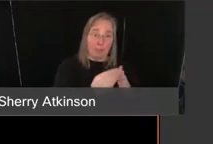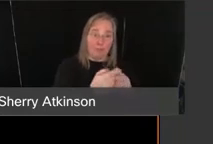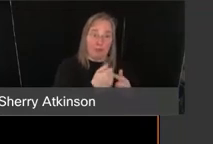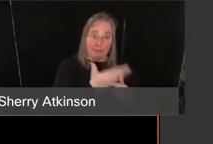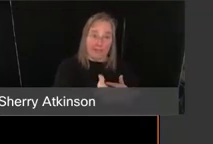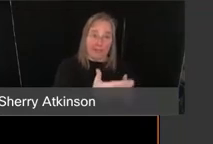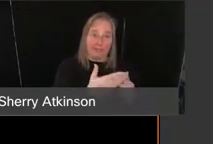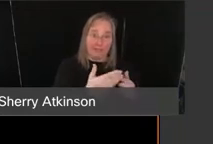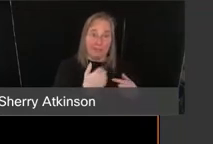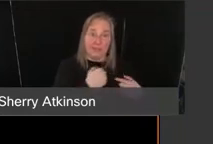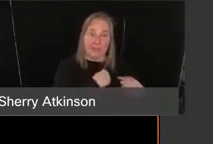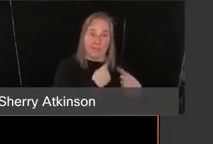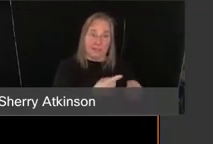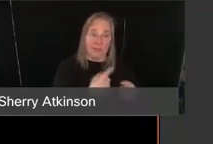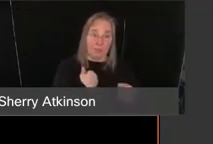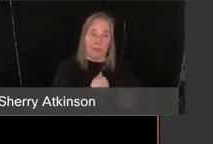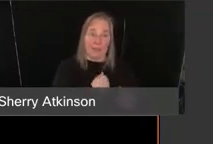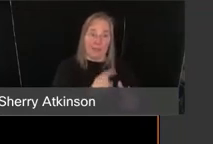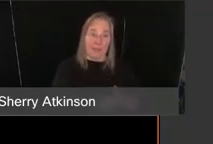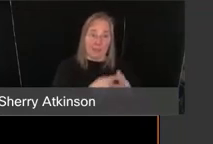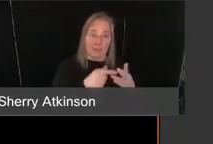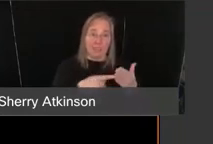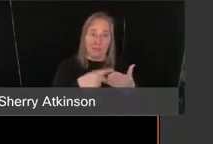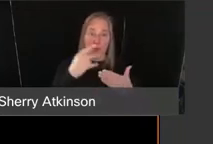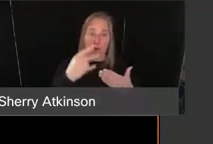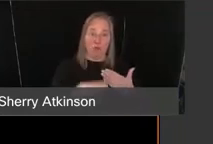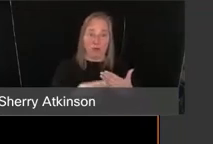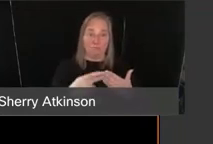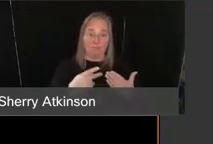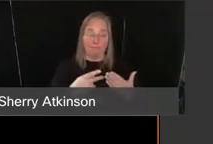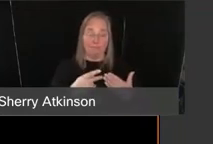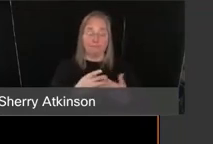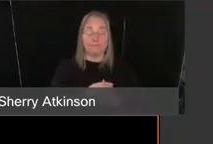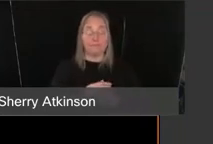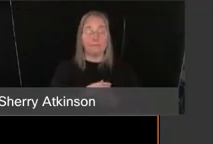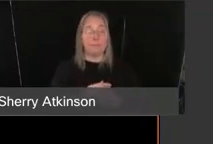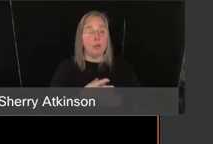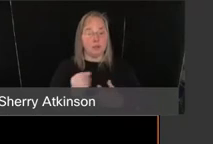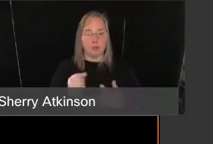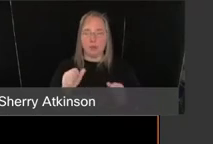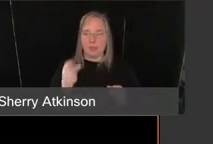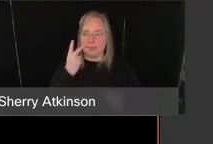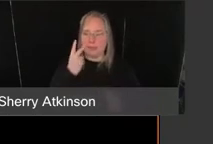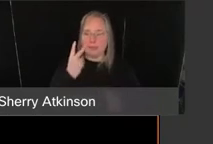since we initiated this program. And so you can see,